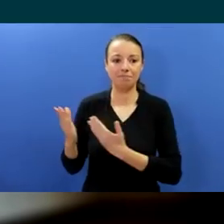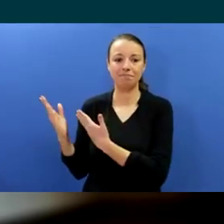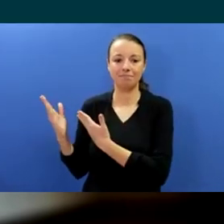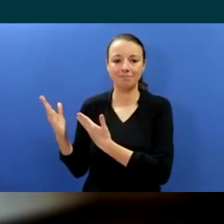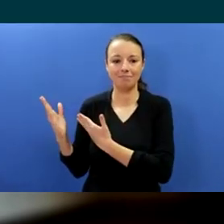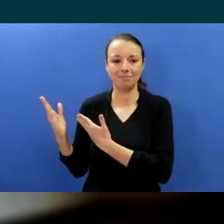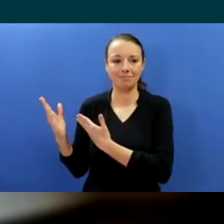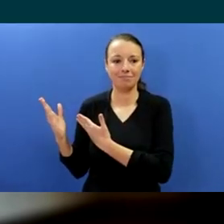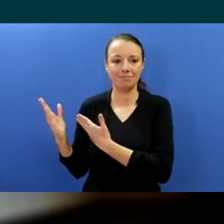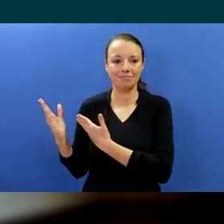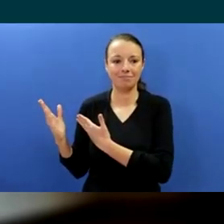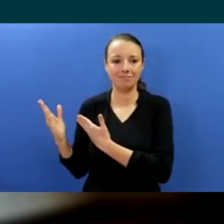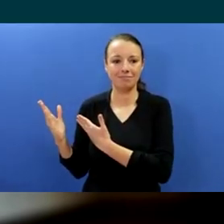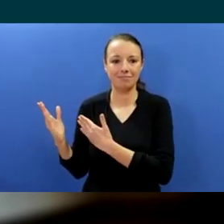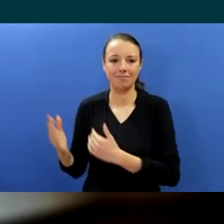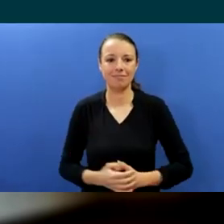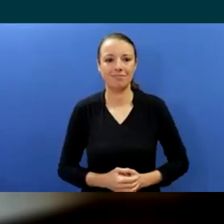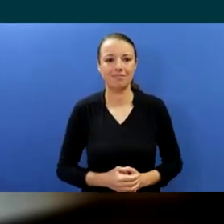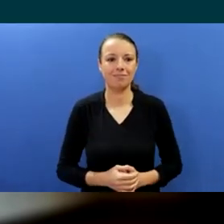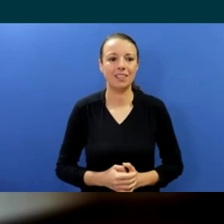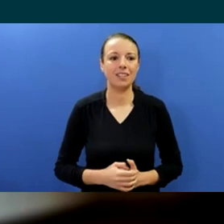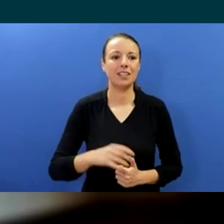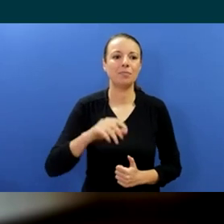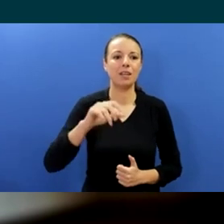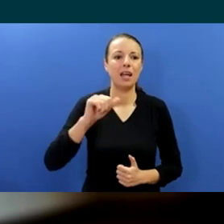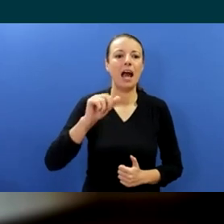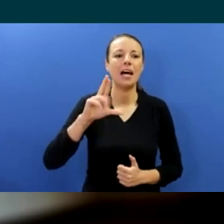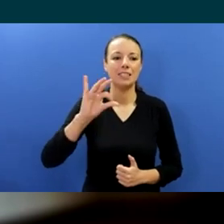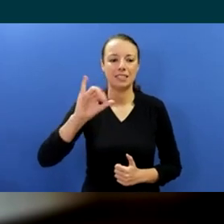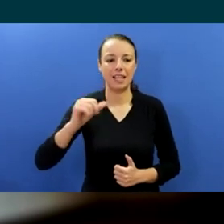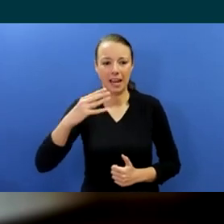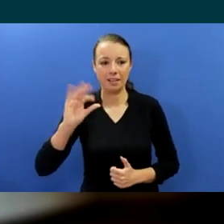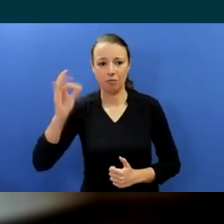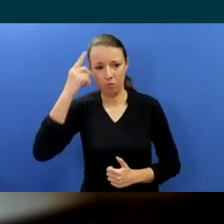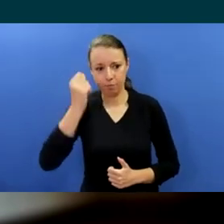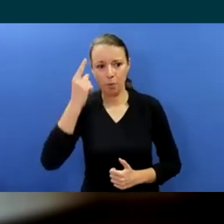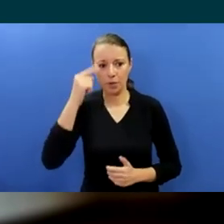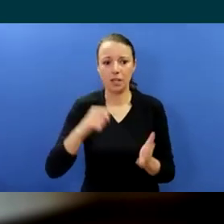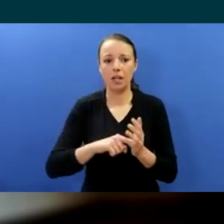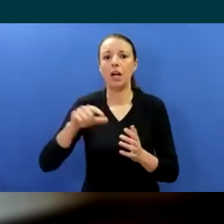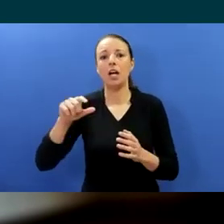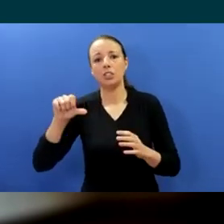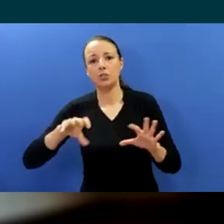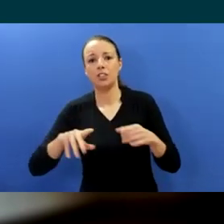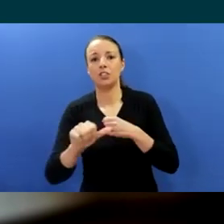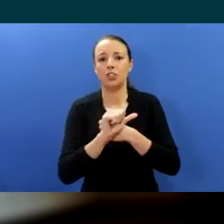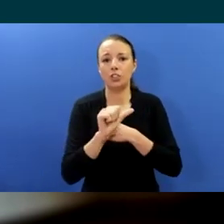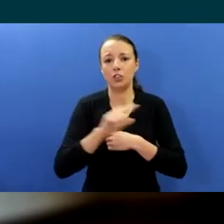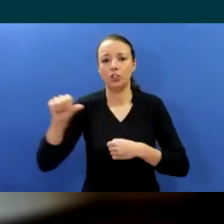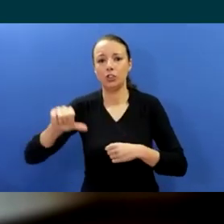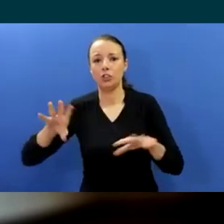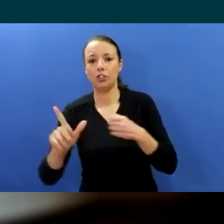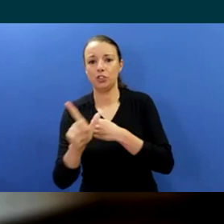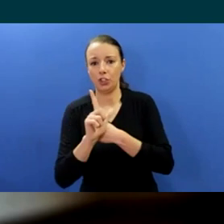political researcher, was a political researcher in the 60s, 70s within